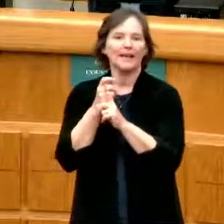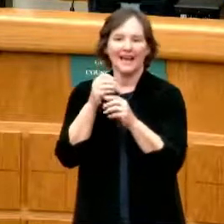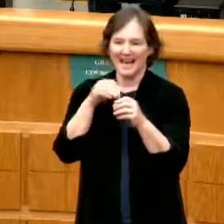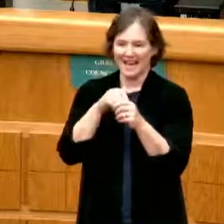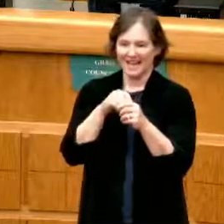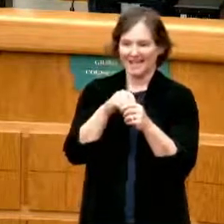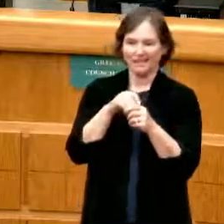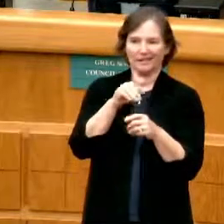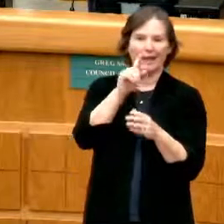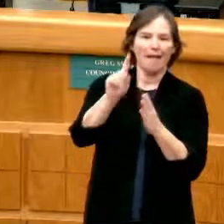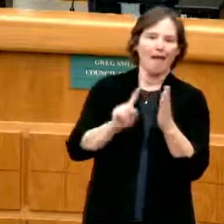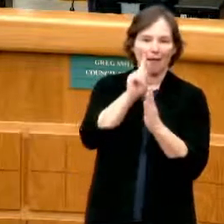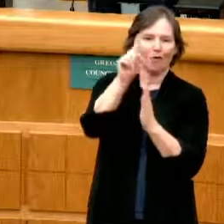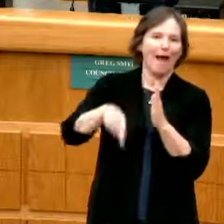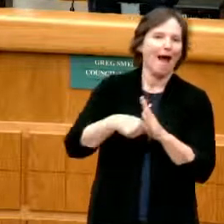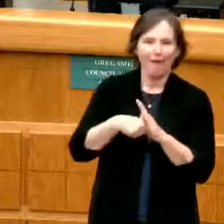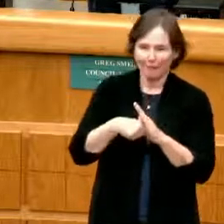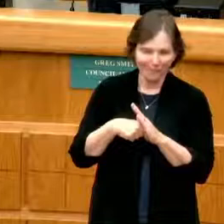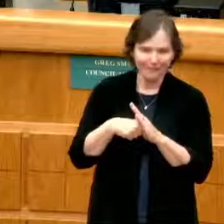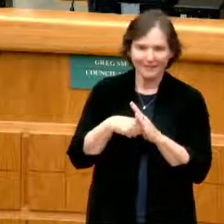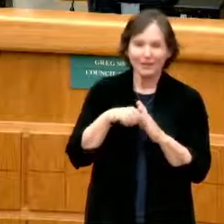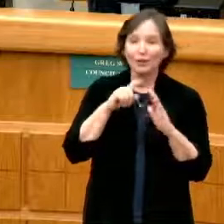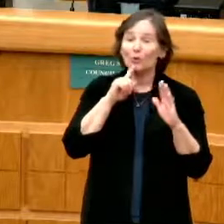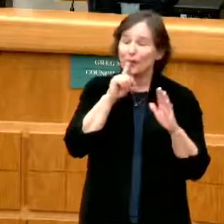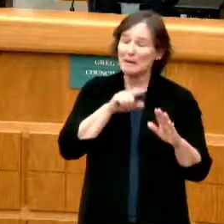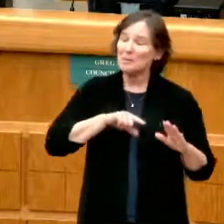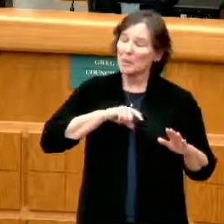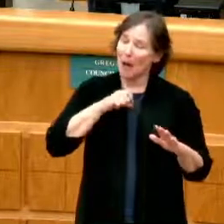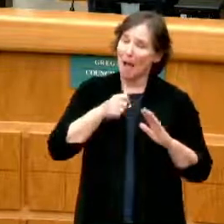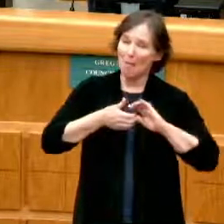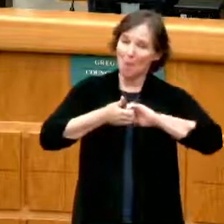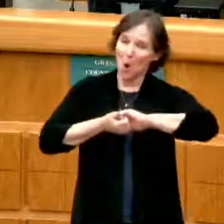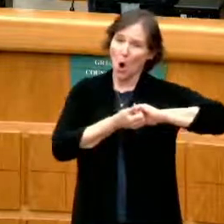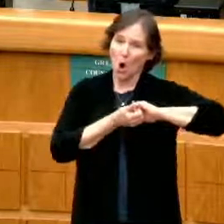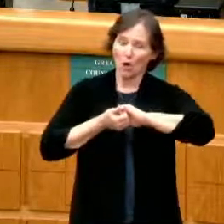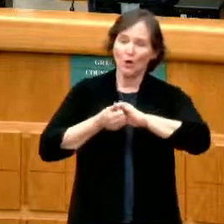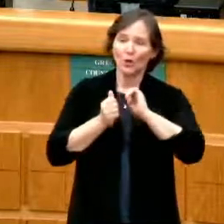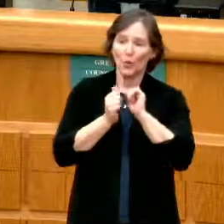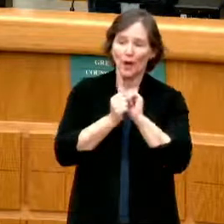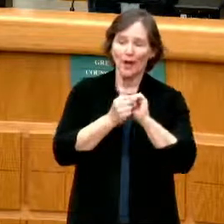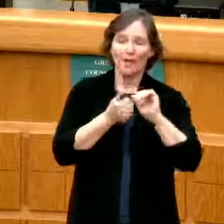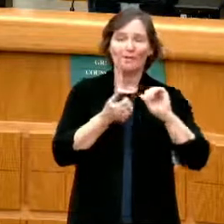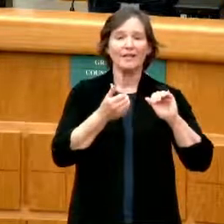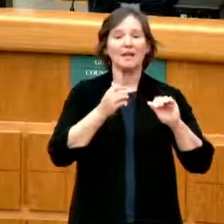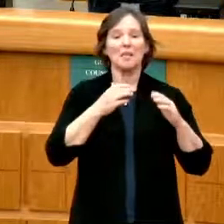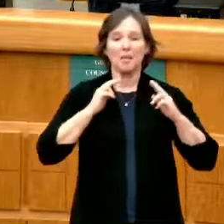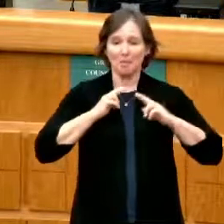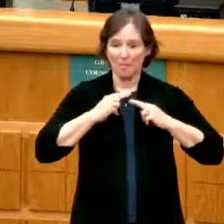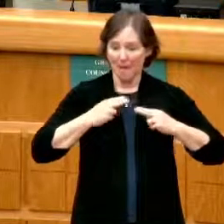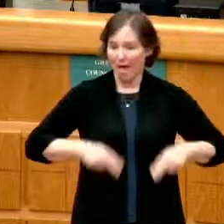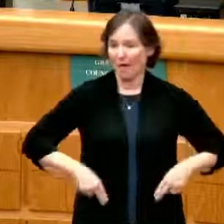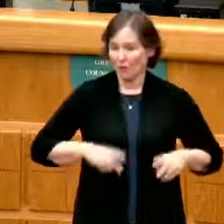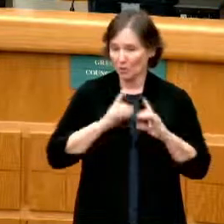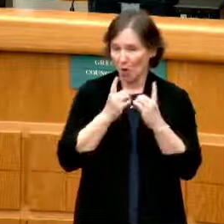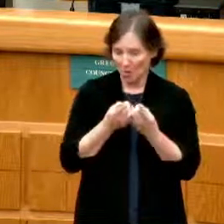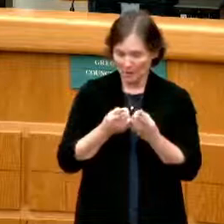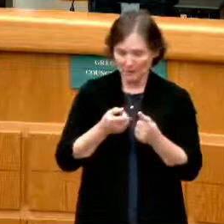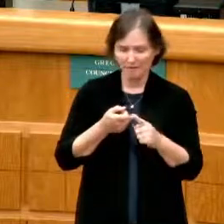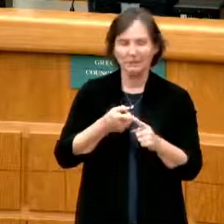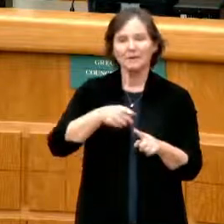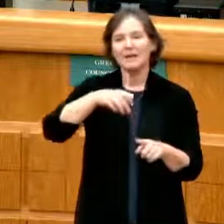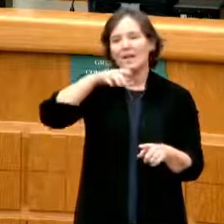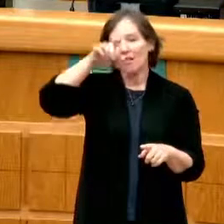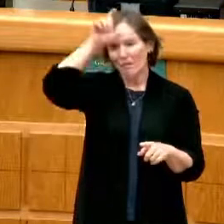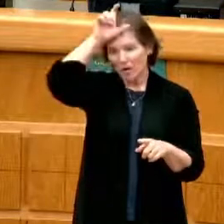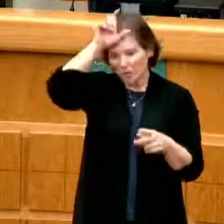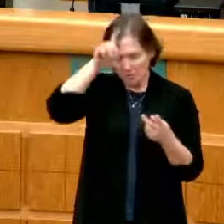county partnership, Corpus Christi Police Department, Corpus Christi Fire Department, and Matt Blasey and his team at